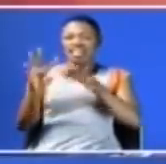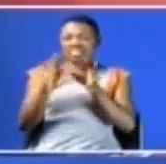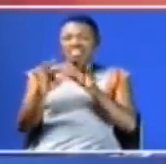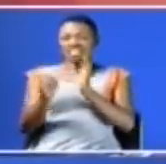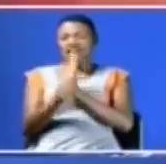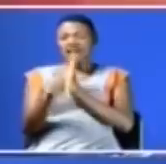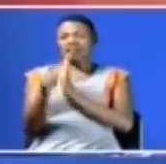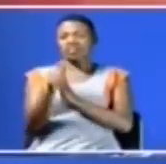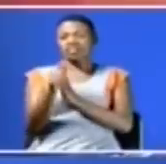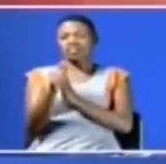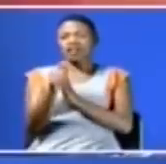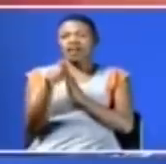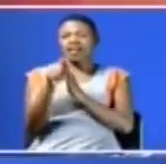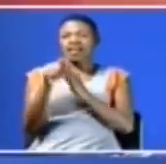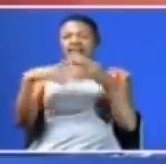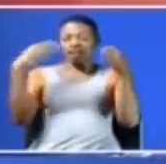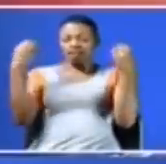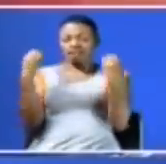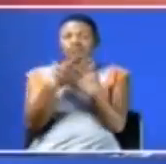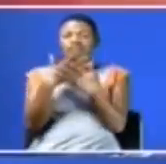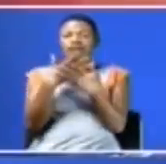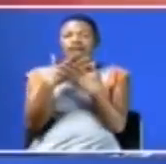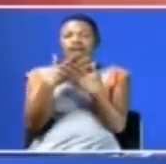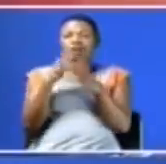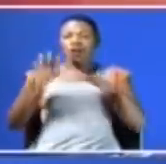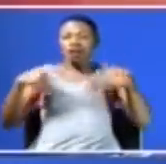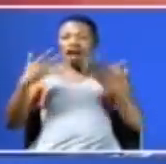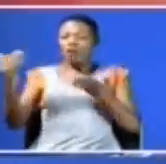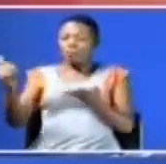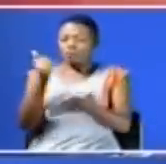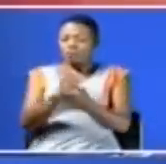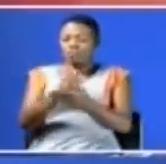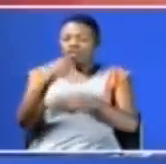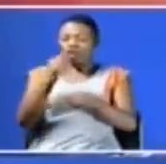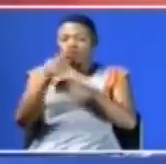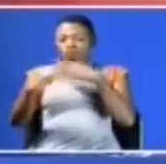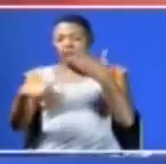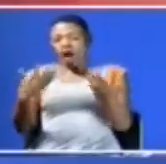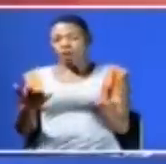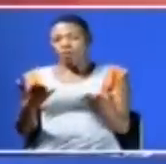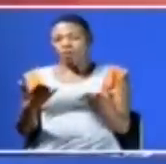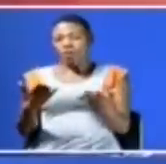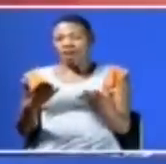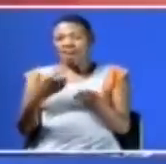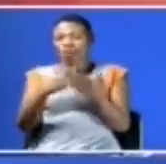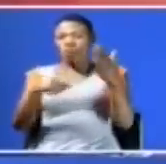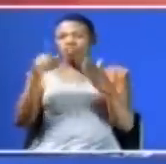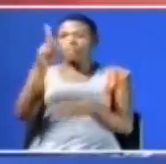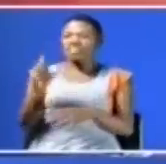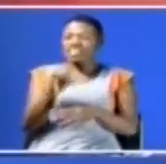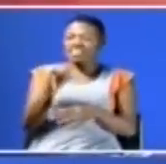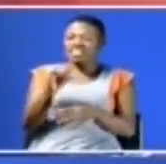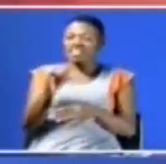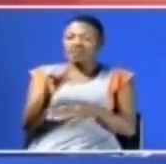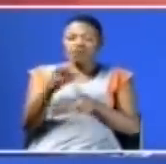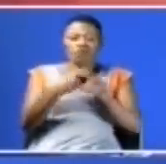wrong, is very clear on how appointments are supposed to be done, and including what percentage should come from one ethnic